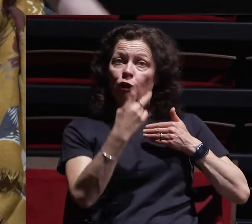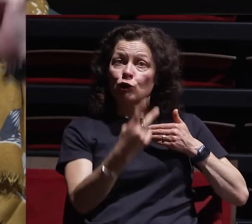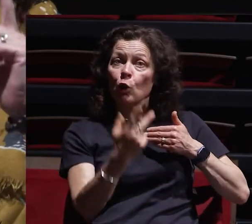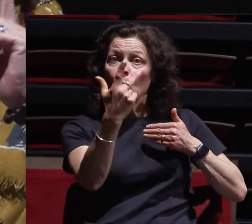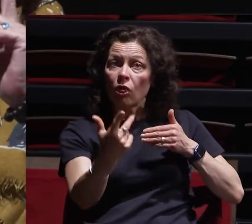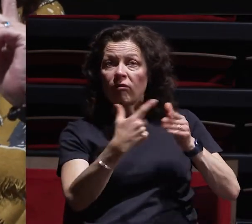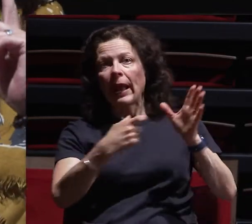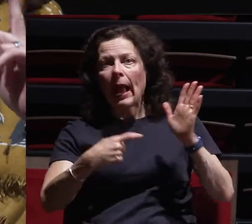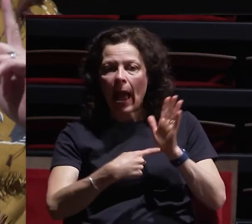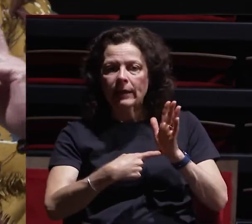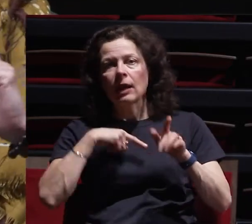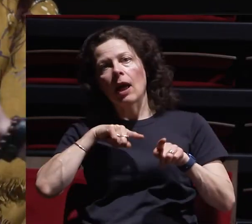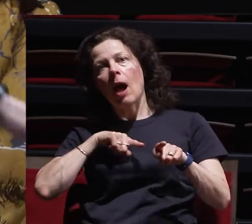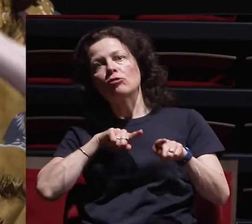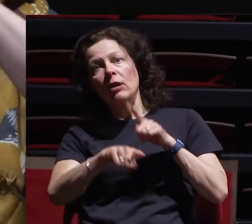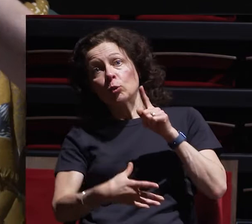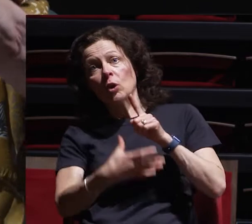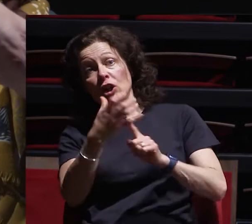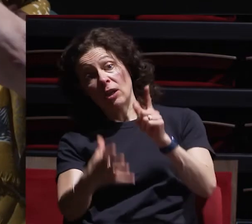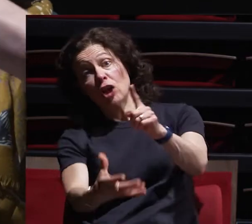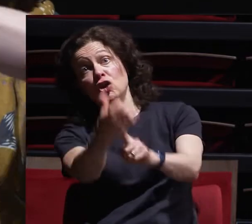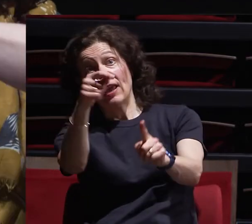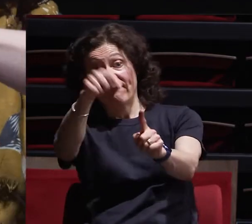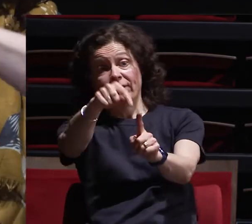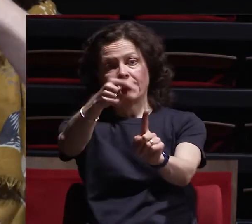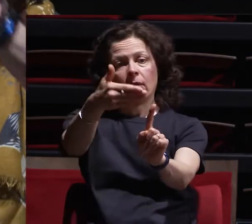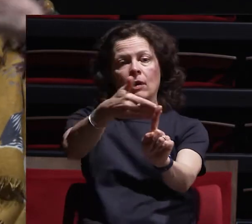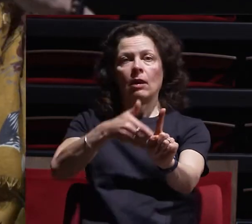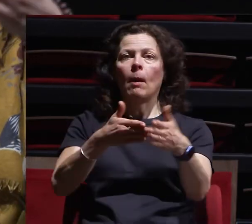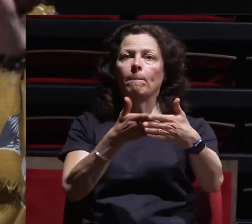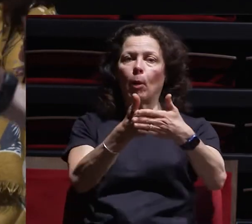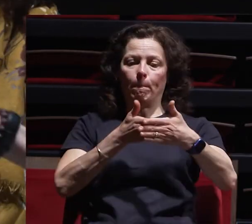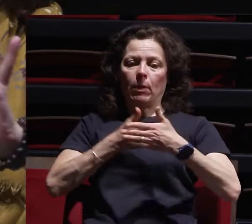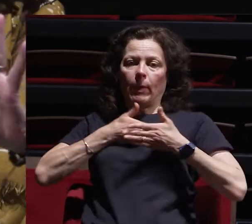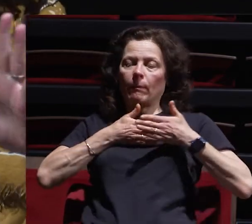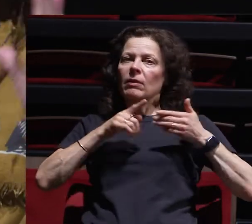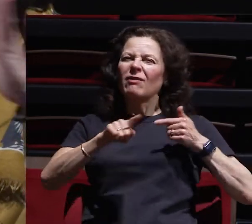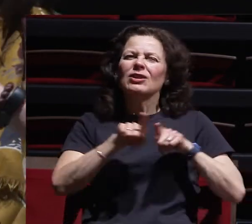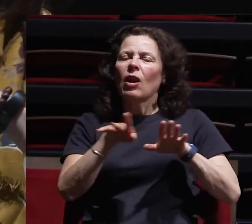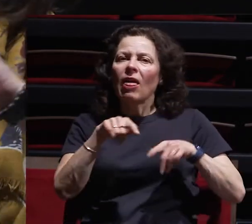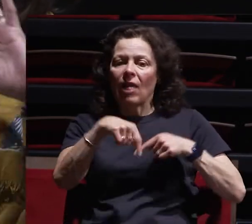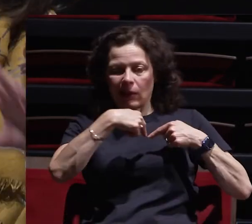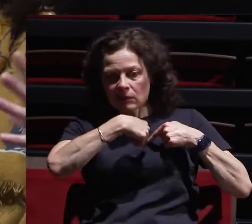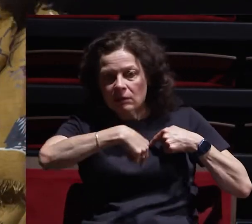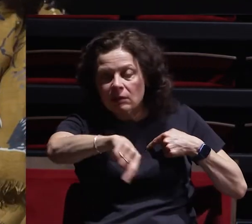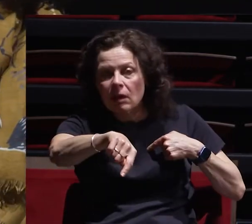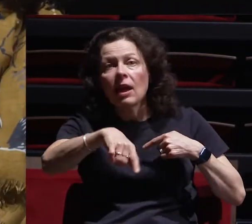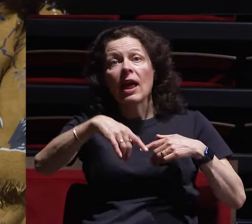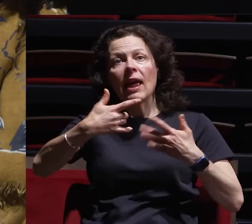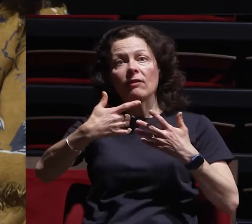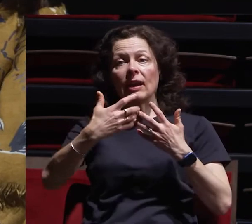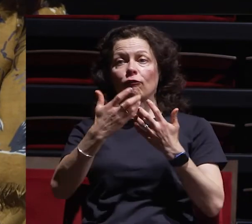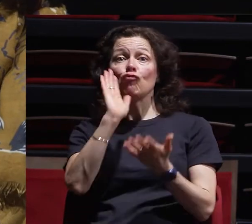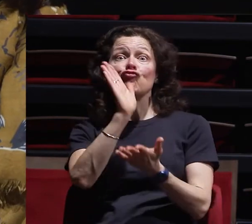goes, I am on a quest to go and find the Holy Grail, and these are my obstacles, and even if it's not that kind